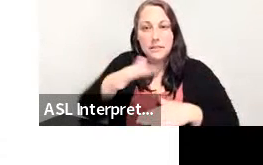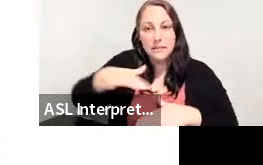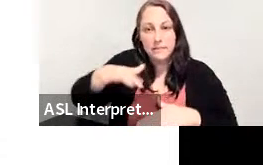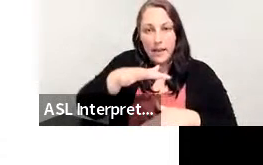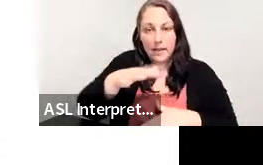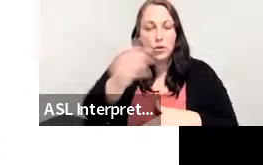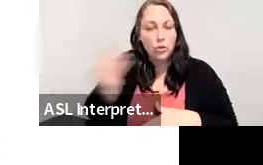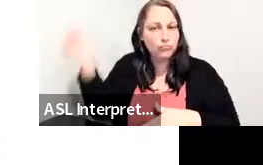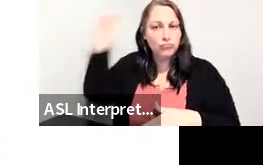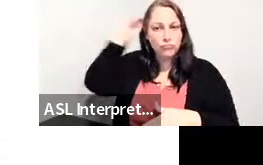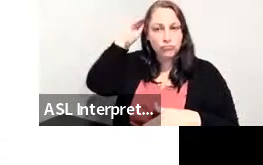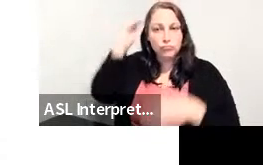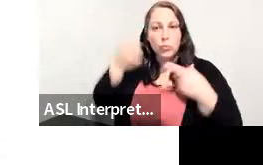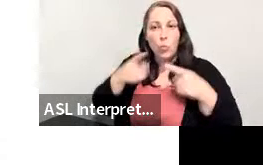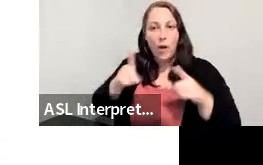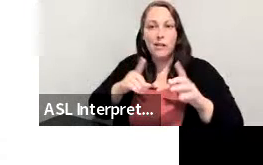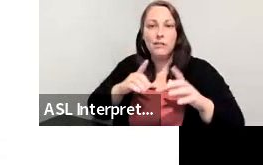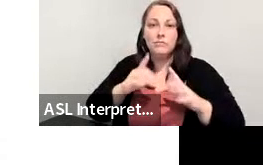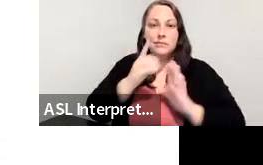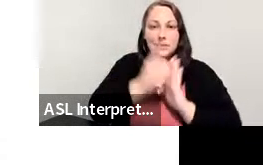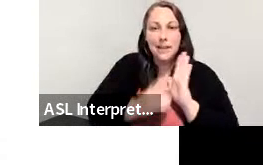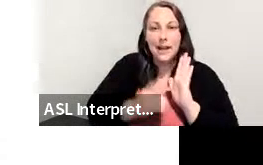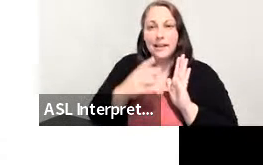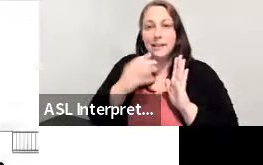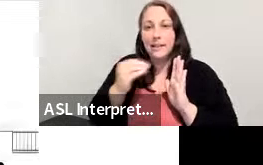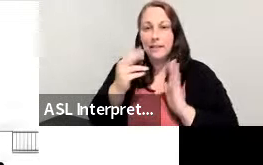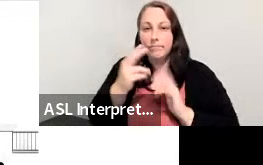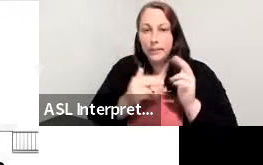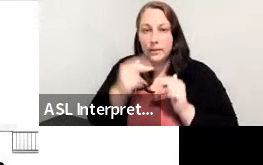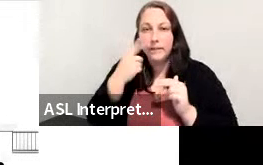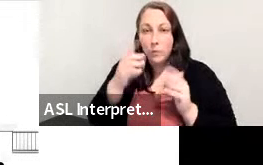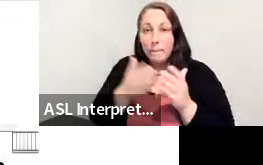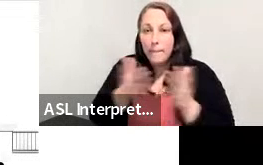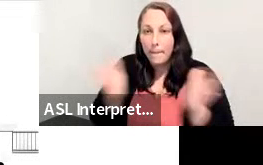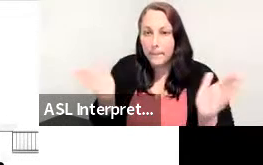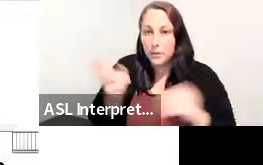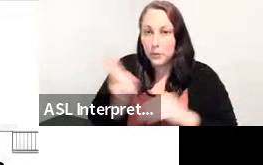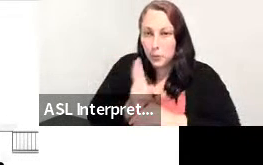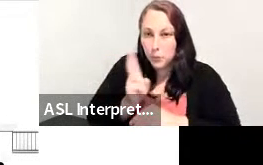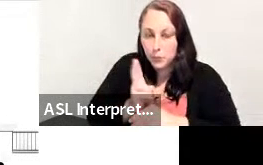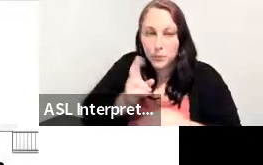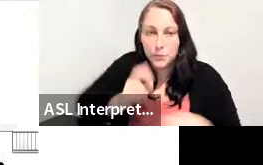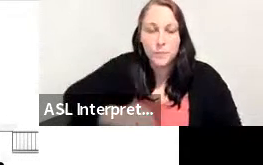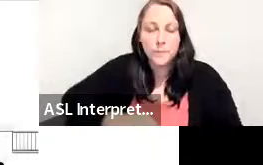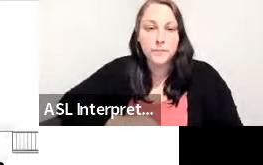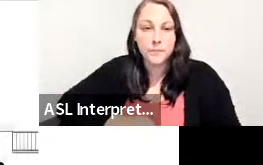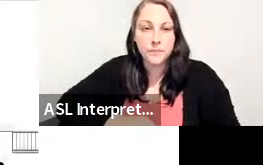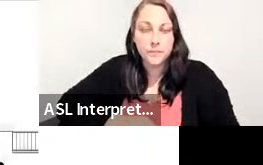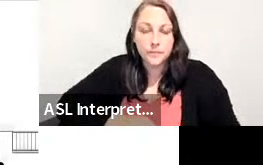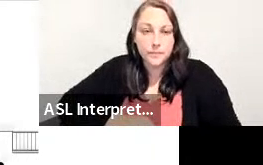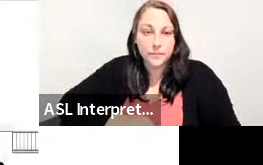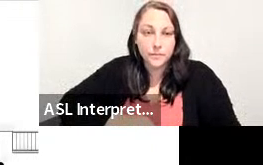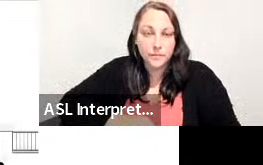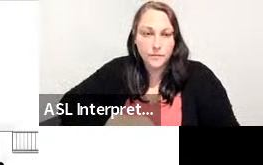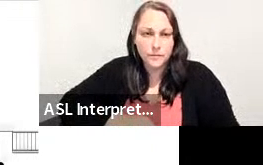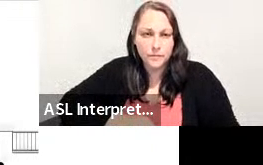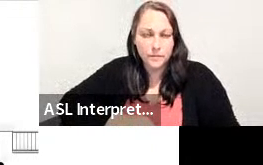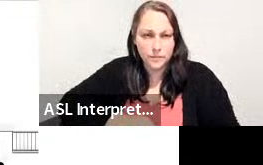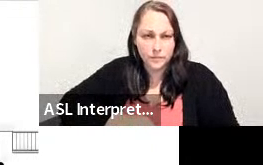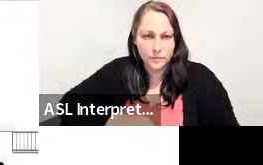realm. As we jump to the next slide, in the entry plaza, you see, again,